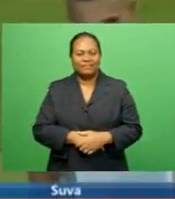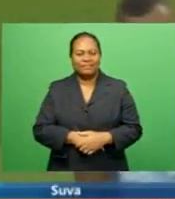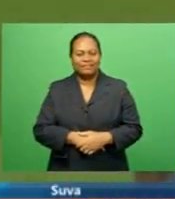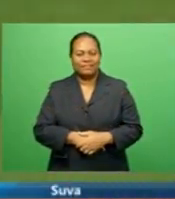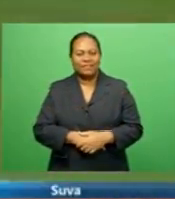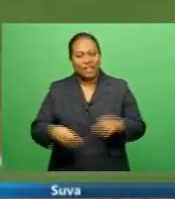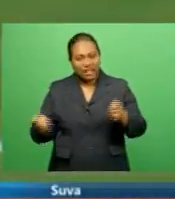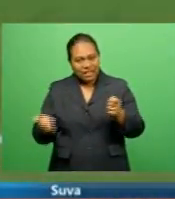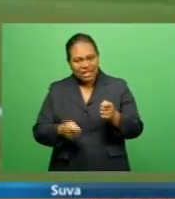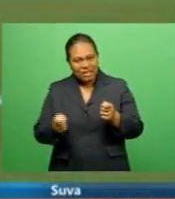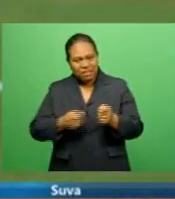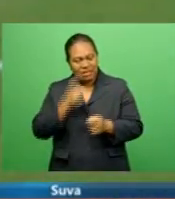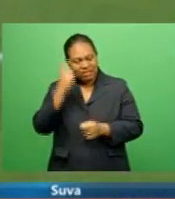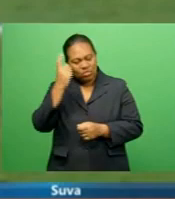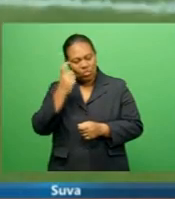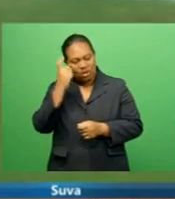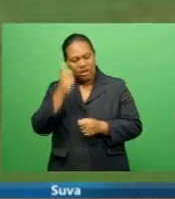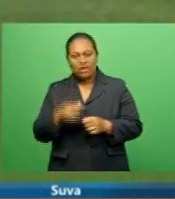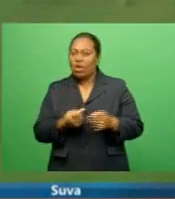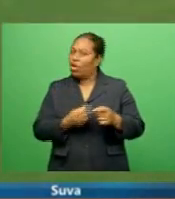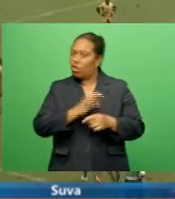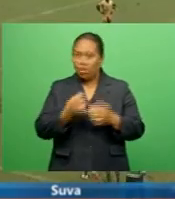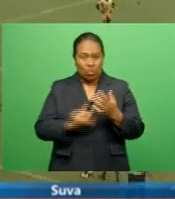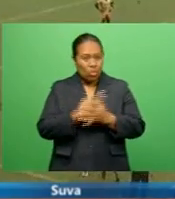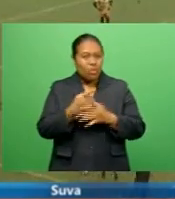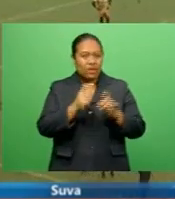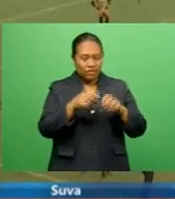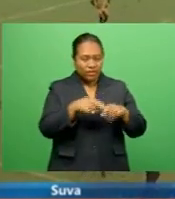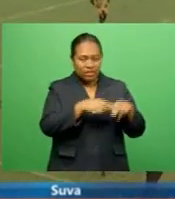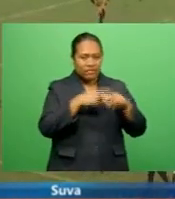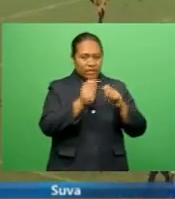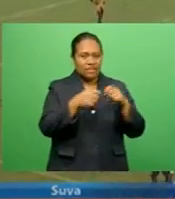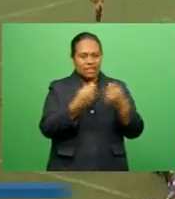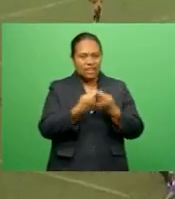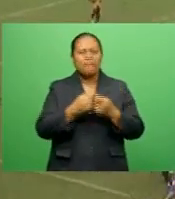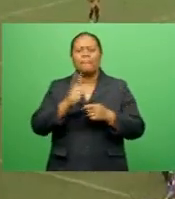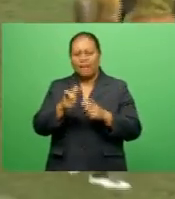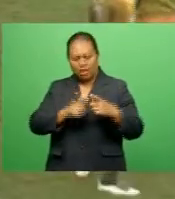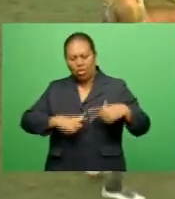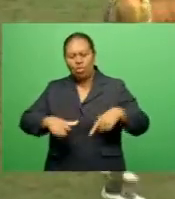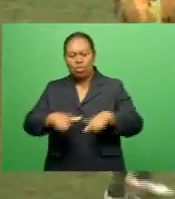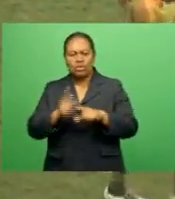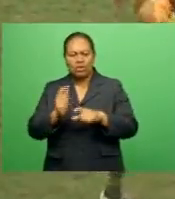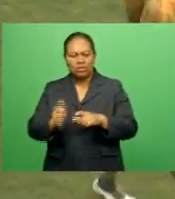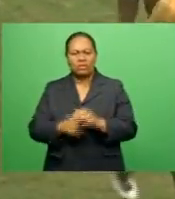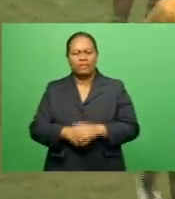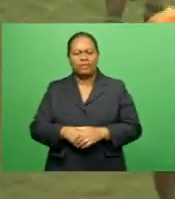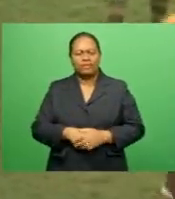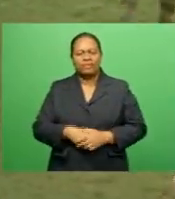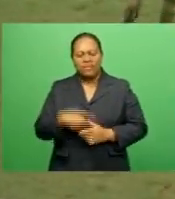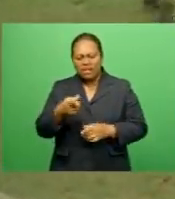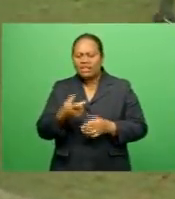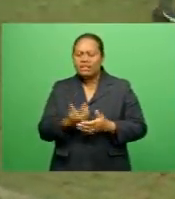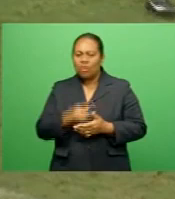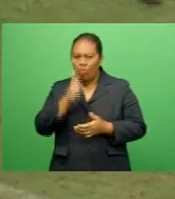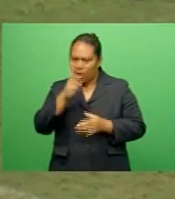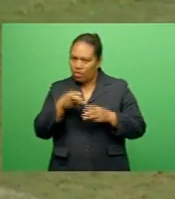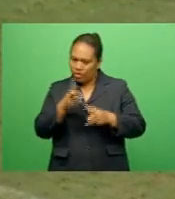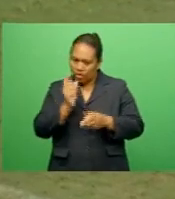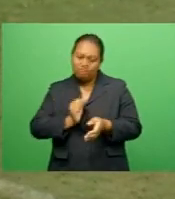Discipline has been a worry not only for the Fiji 7 side but for local clubs as well, and there's one way to combat that at the Mari